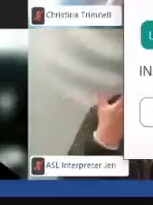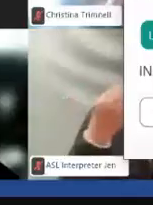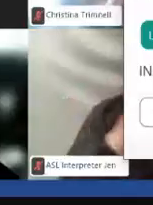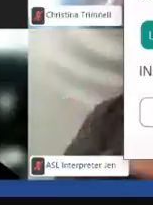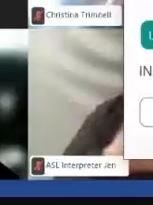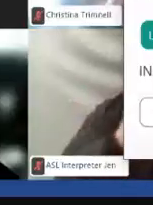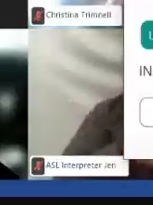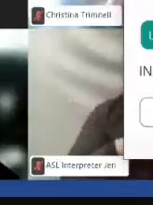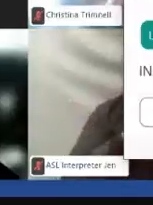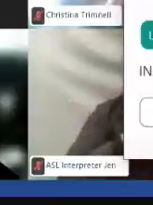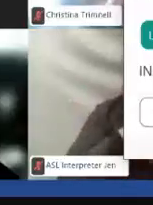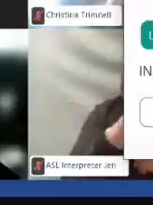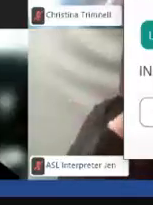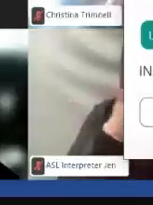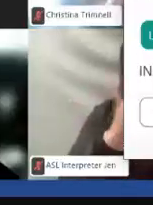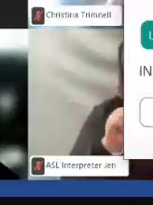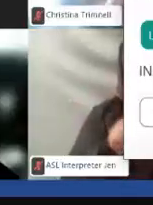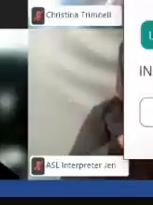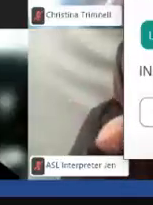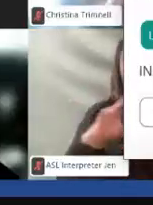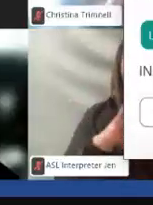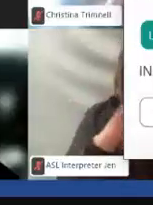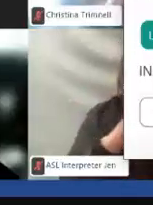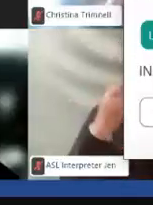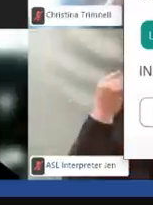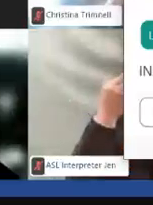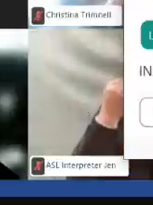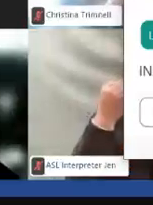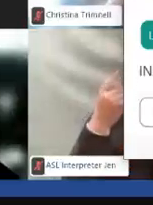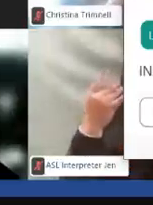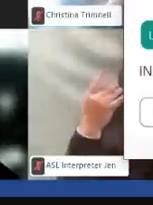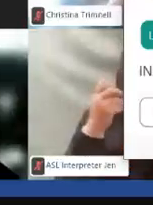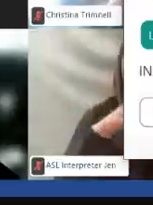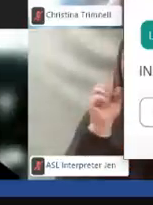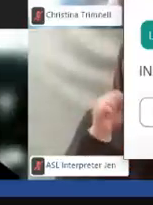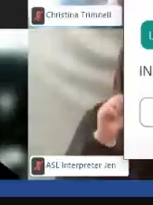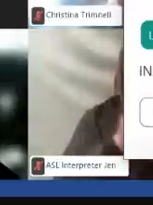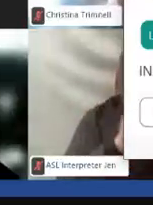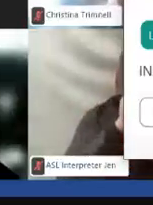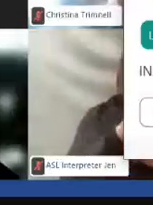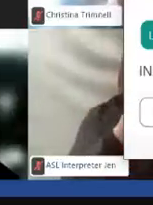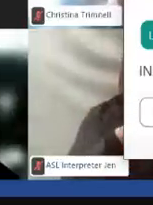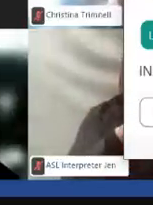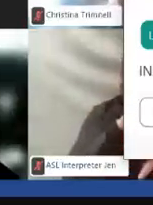And please send me any additional comments, thoughts, whatnot you have, or it can be sent to